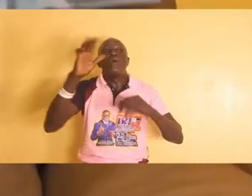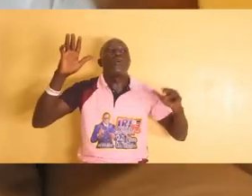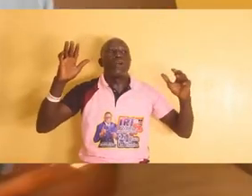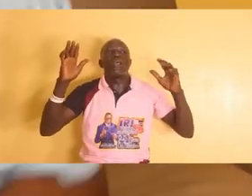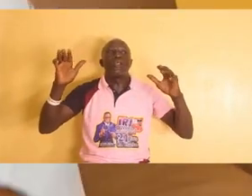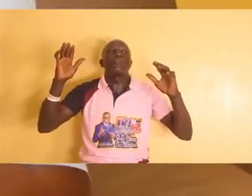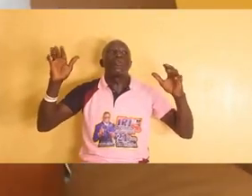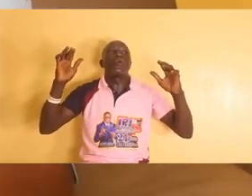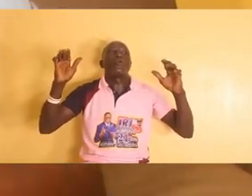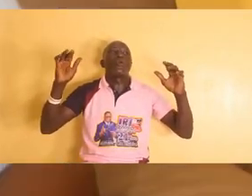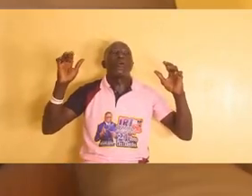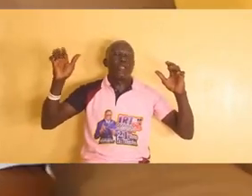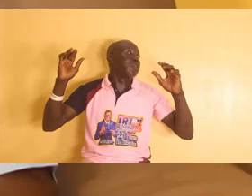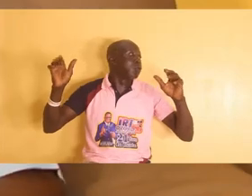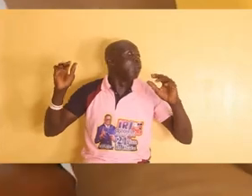change.